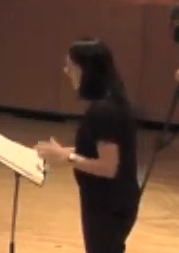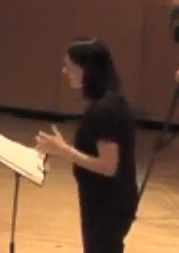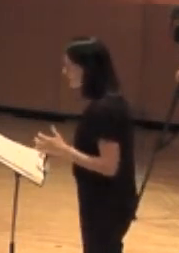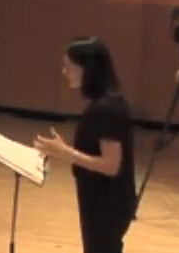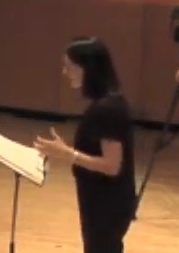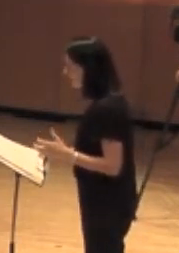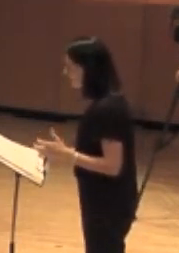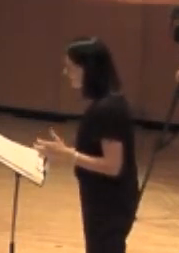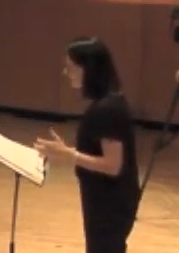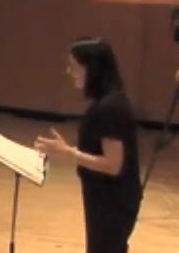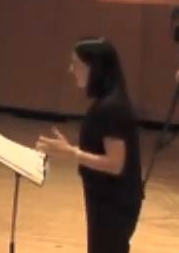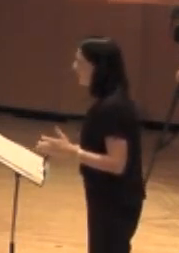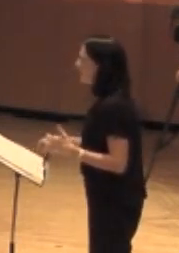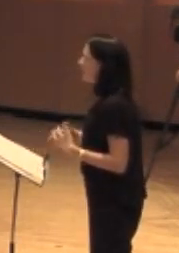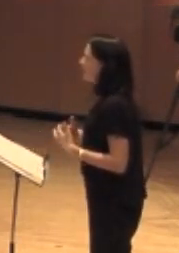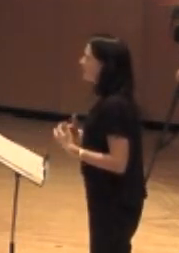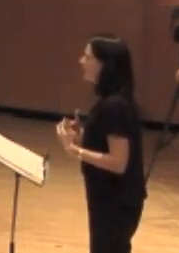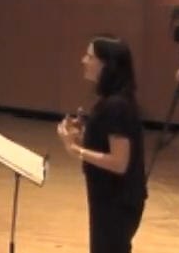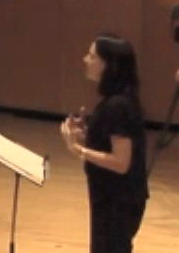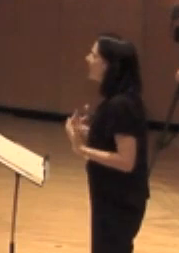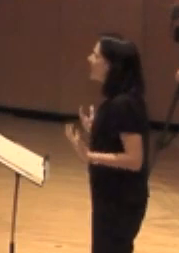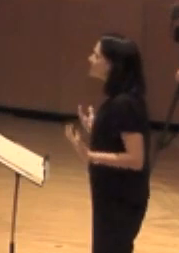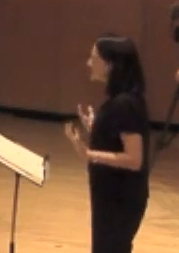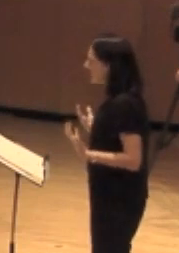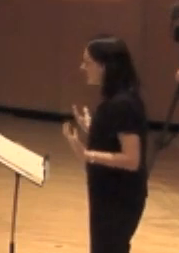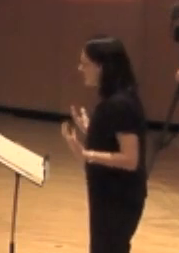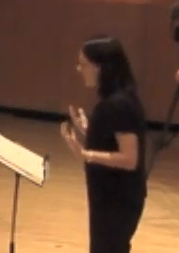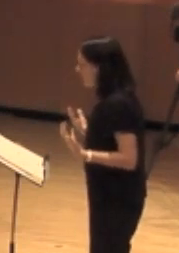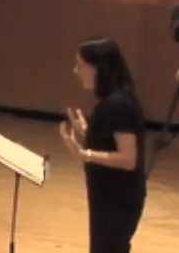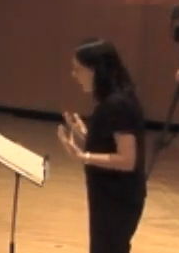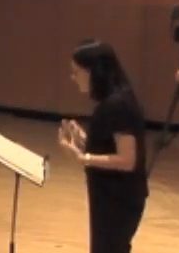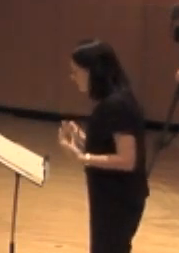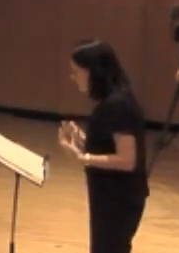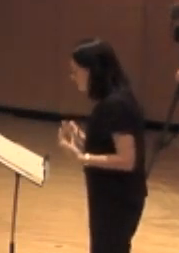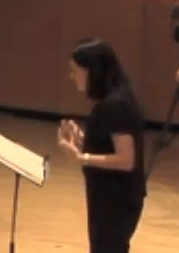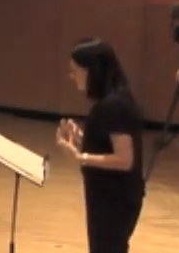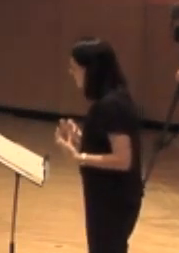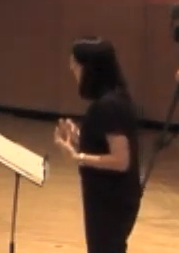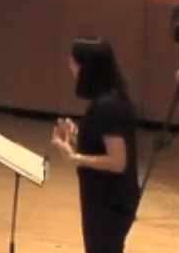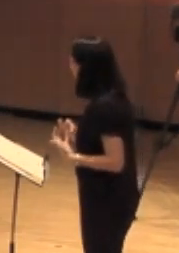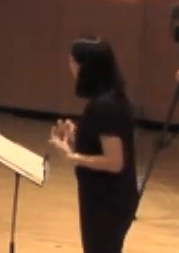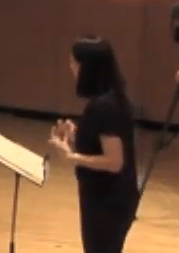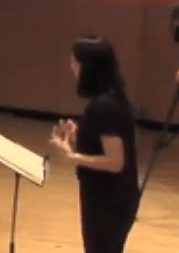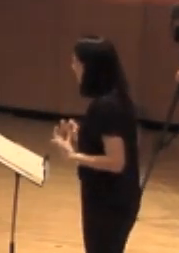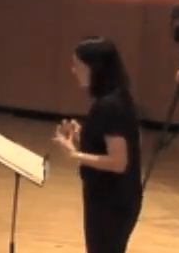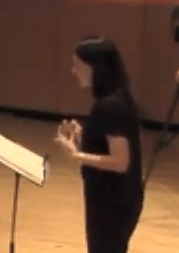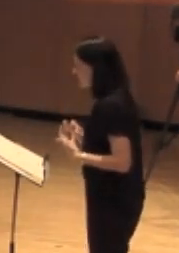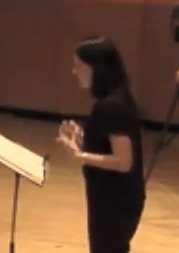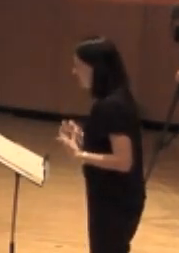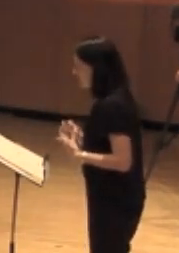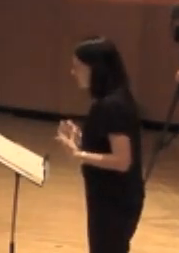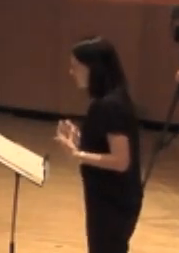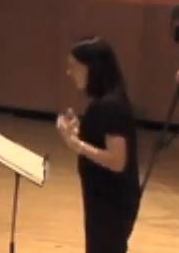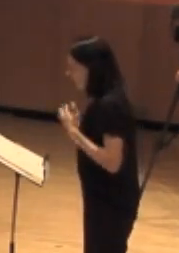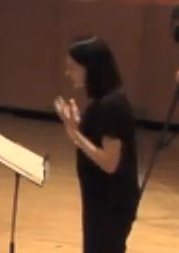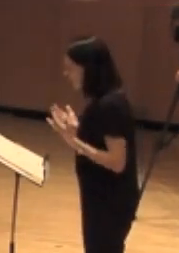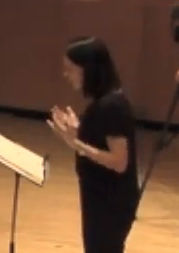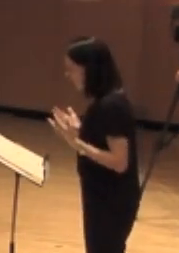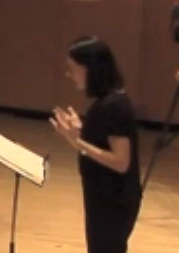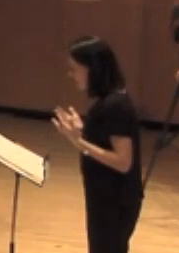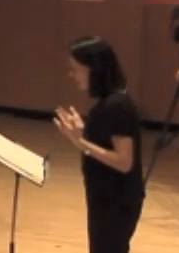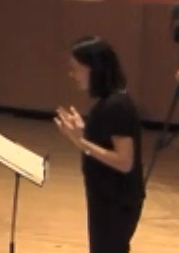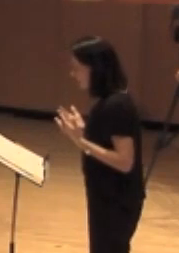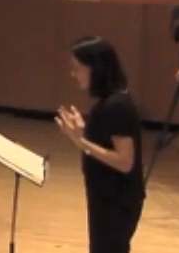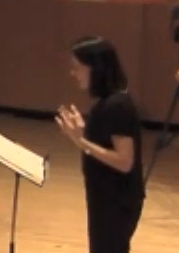yeah and a lot of the time yeah it's like my heart is around you or it's yeah it's